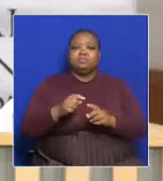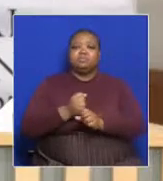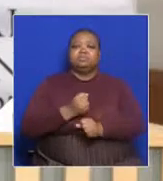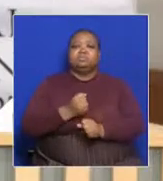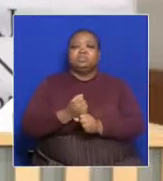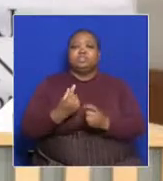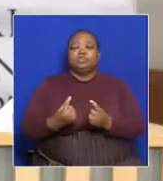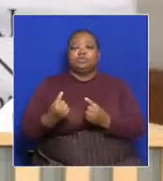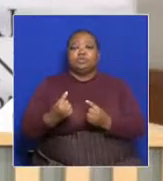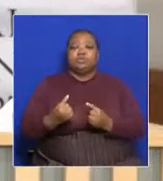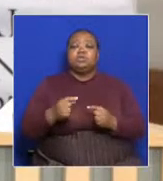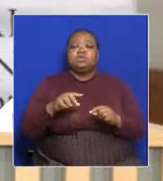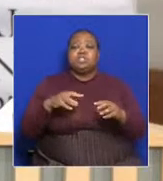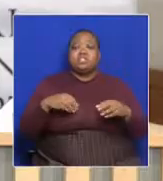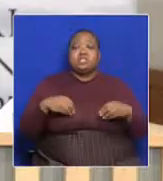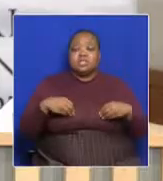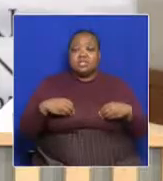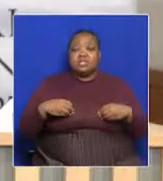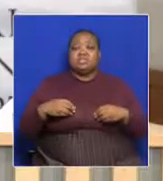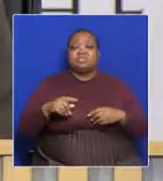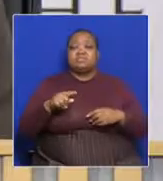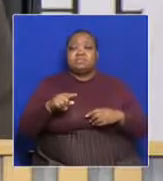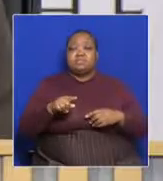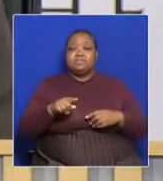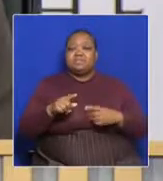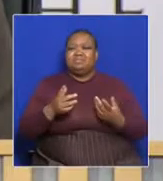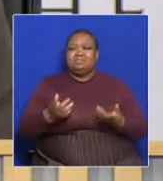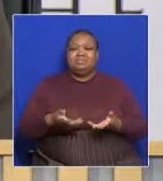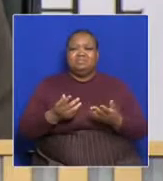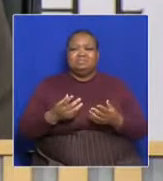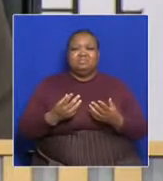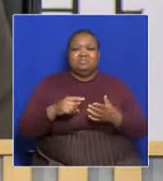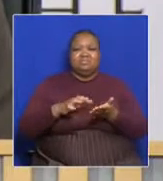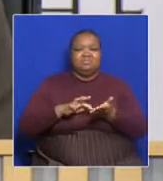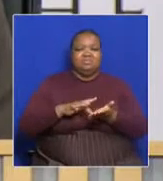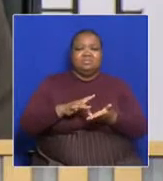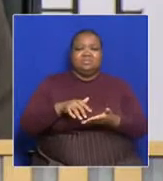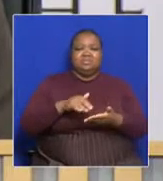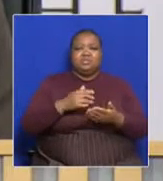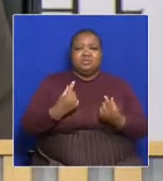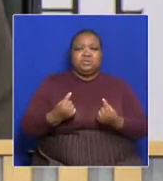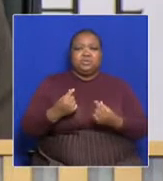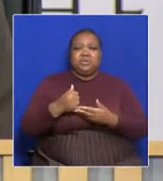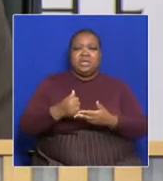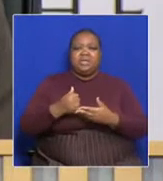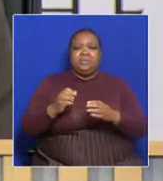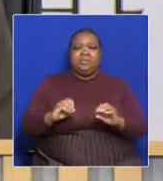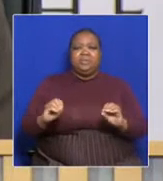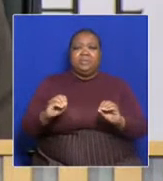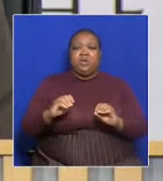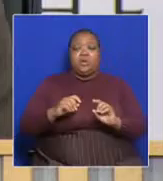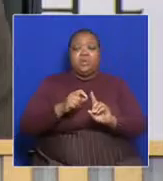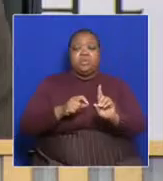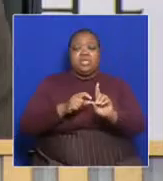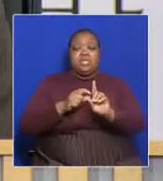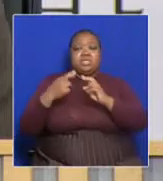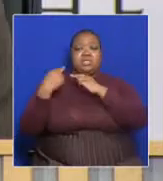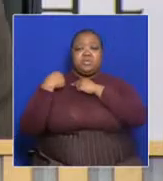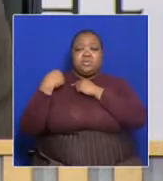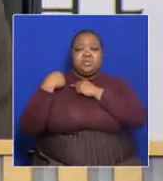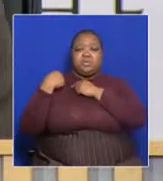was an exercise in futility, because whoever was responsible for that scene will not be hearing further